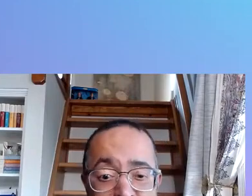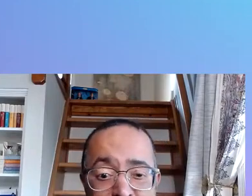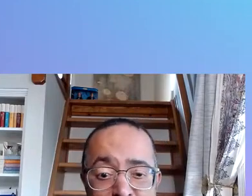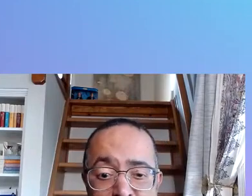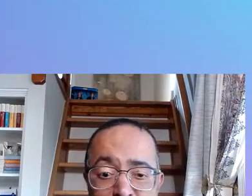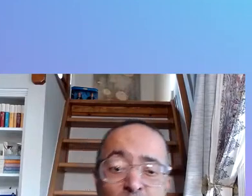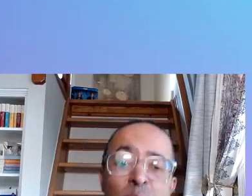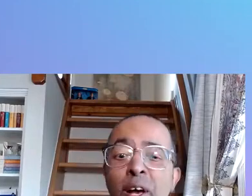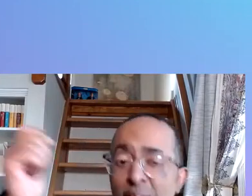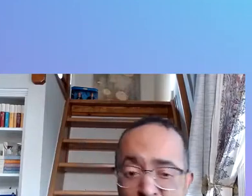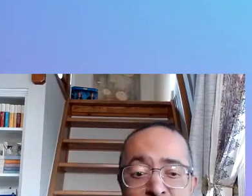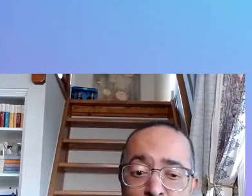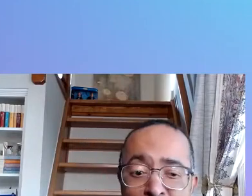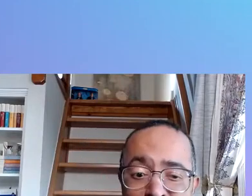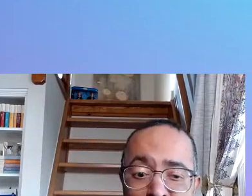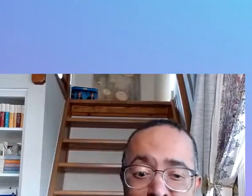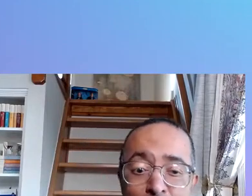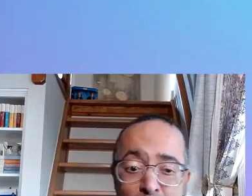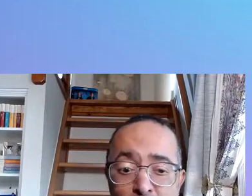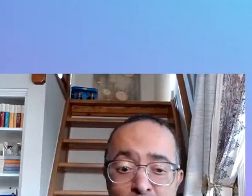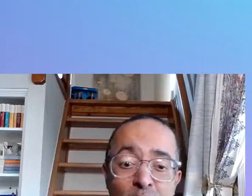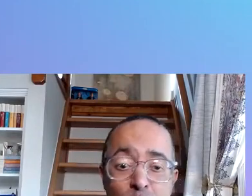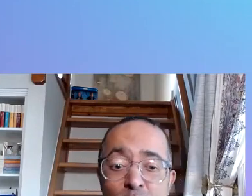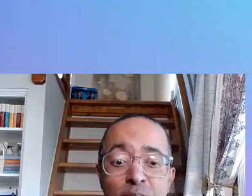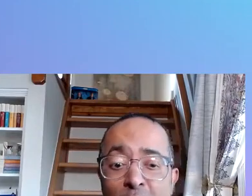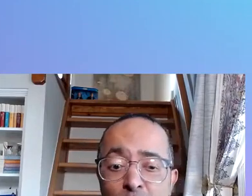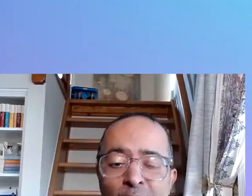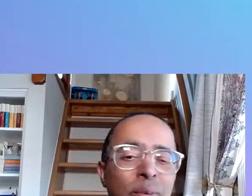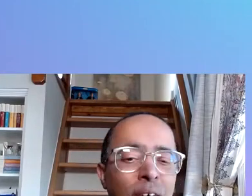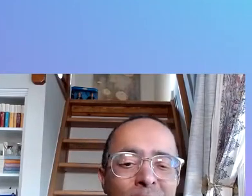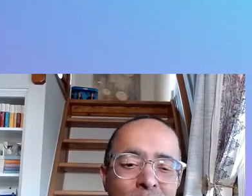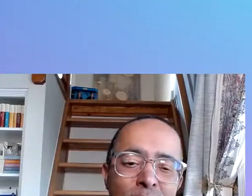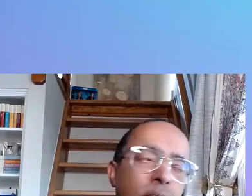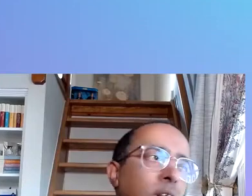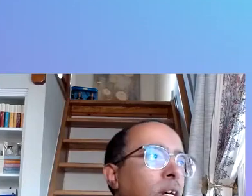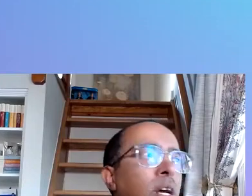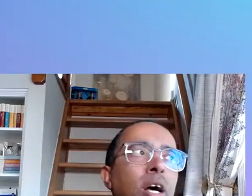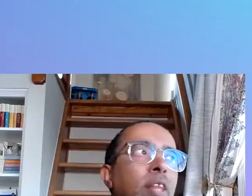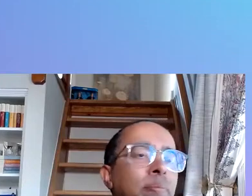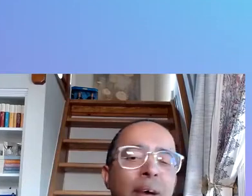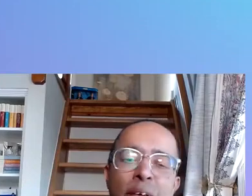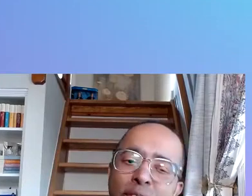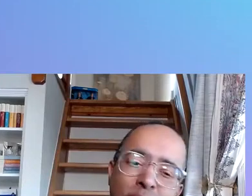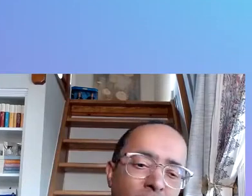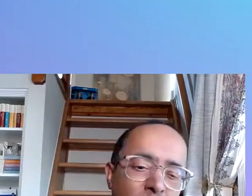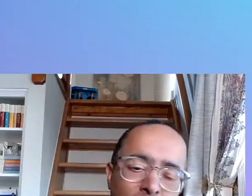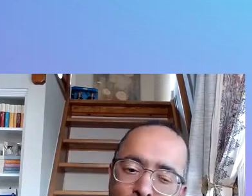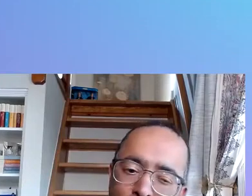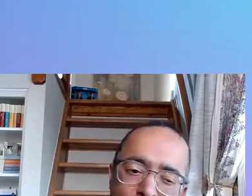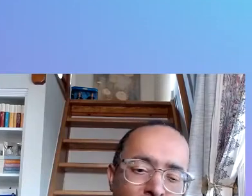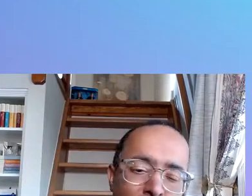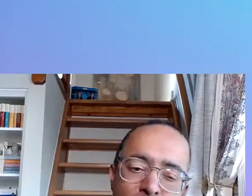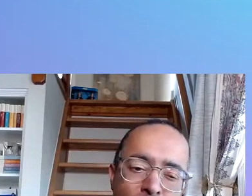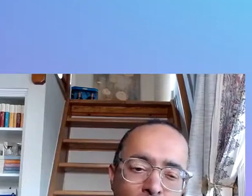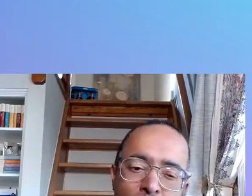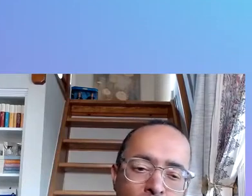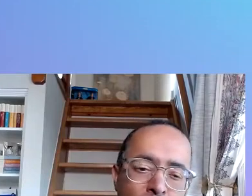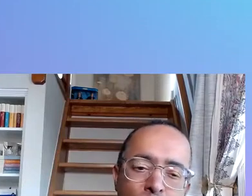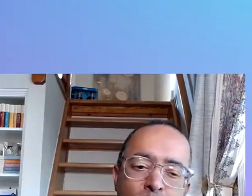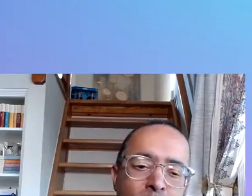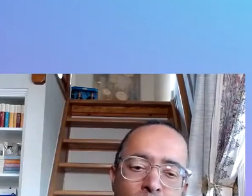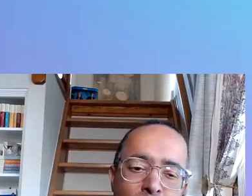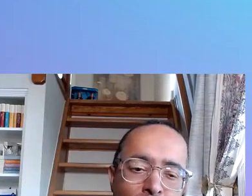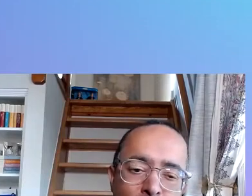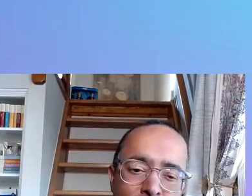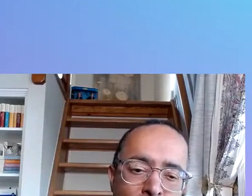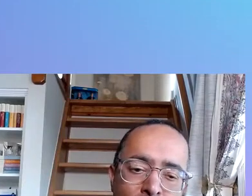expecting this amount of revenue, this is how much that downtime is costing us. So here's a dollar value. And honestly, the math doesn't have to be perfect. Honestly, people, if you